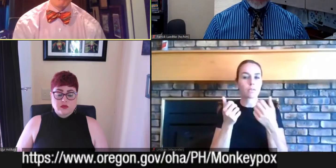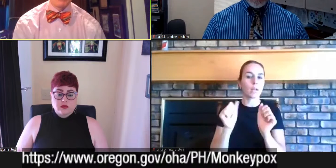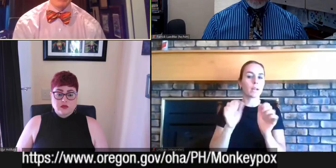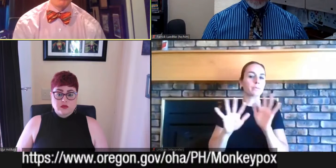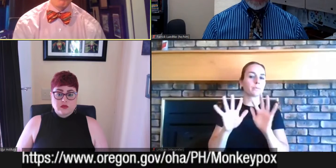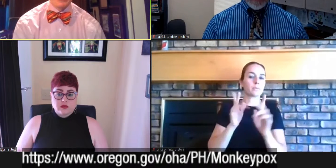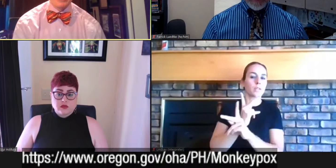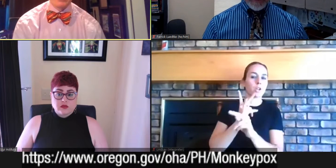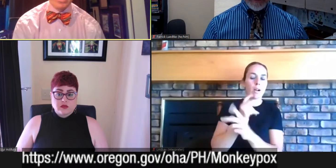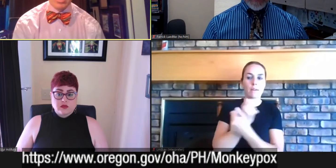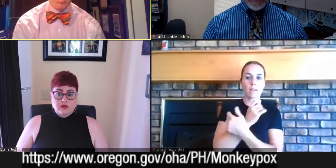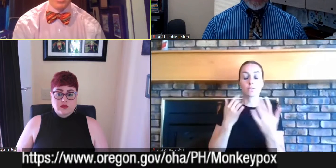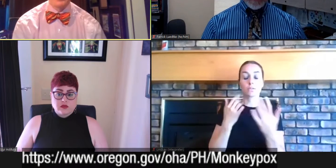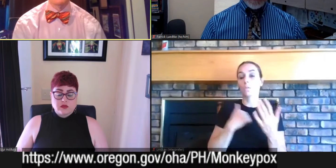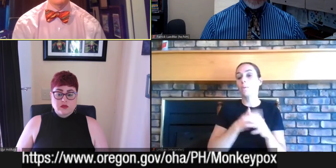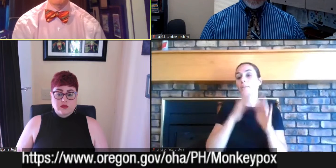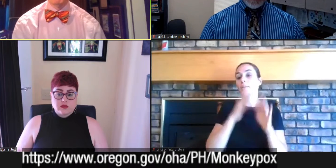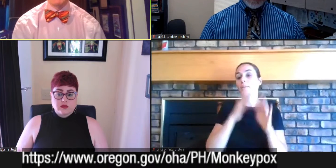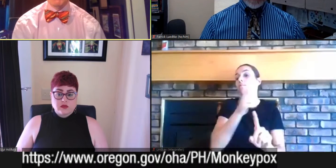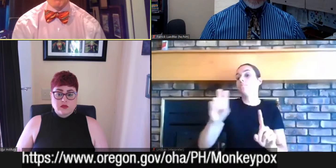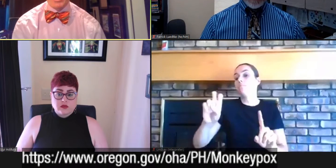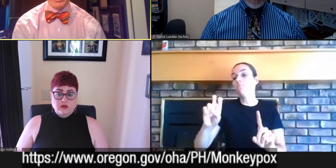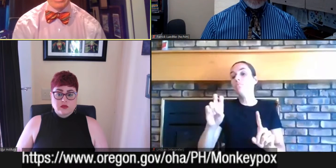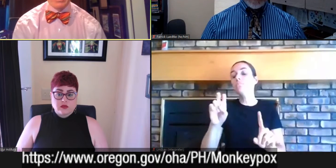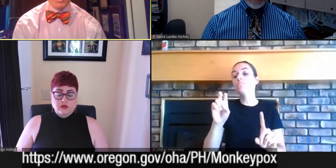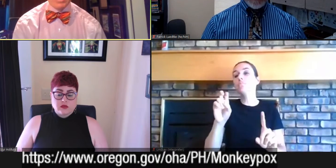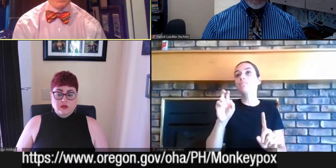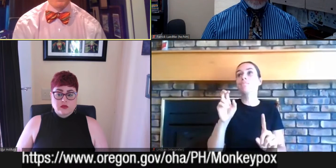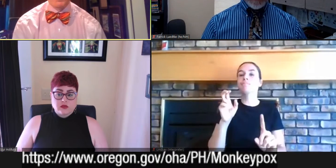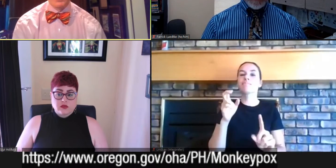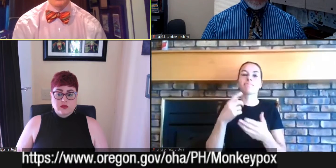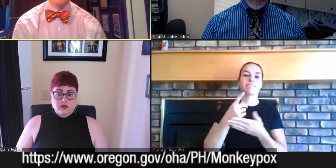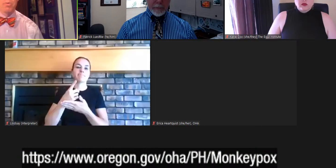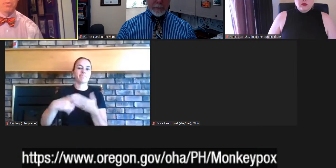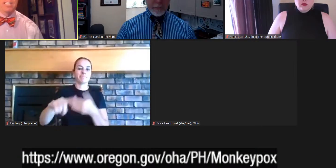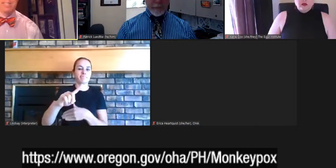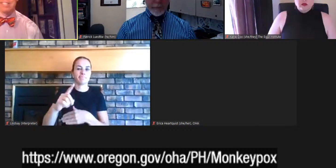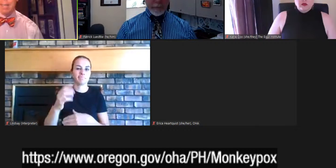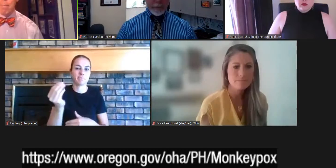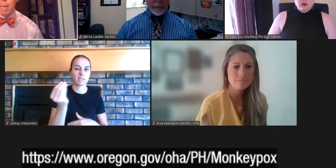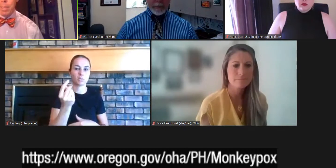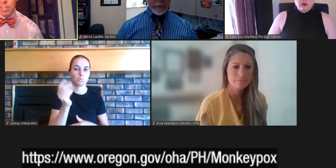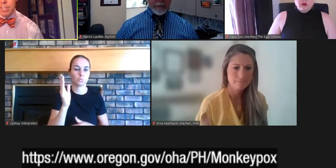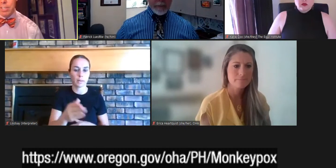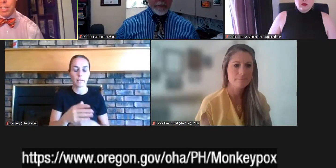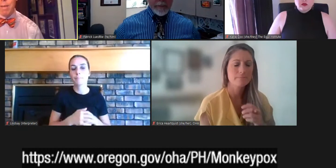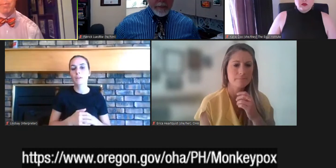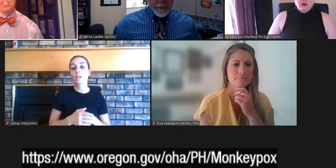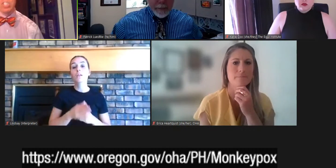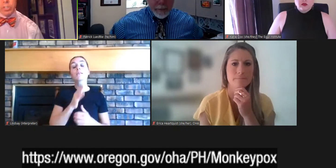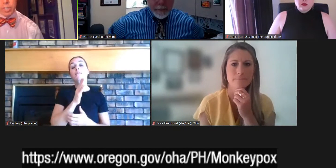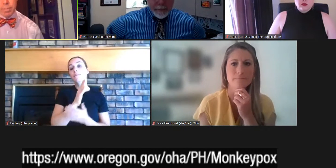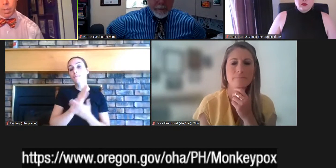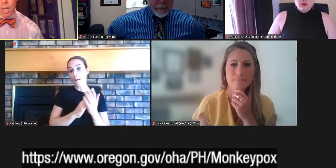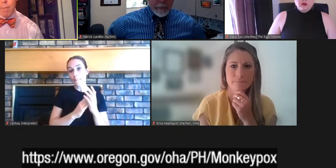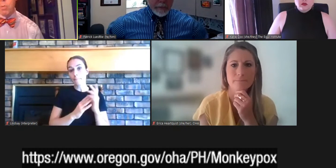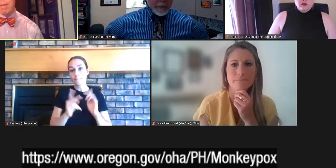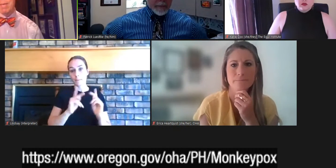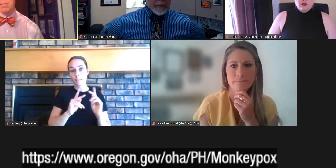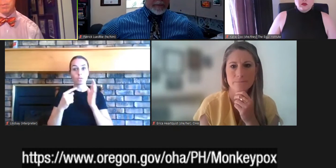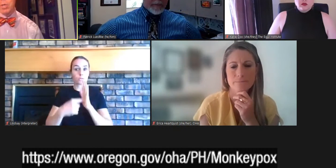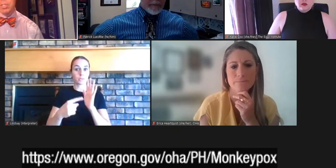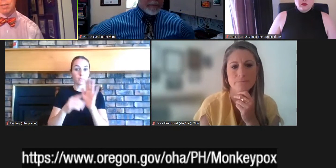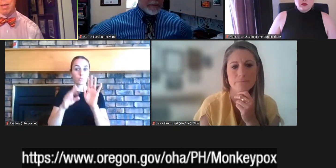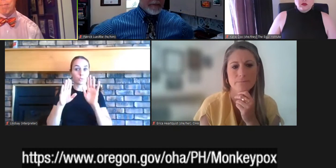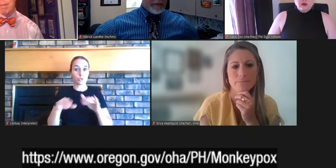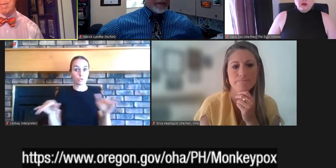we anticipate being able to make that switch over definitely by early next week. There will still be some populations, children who may